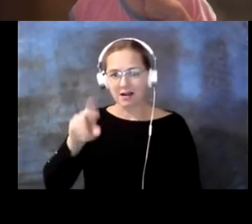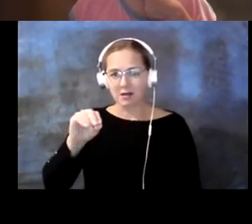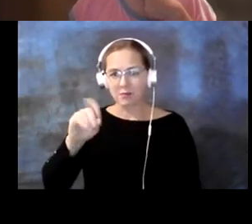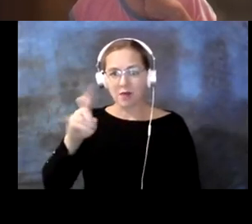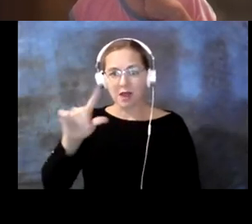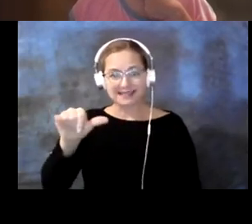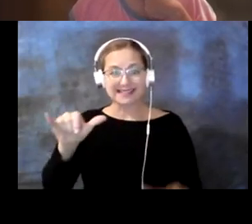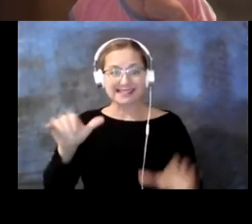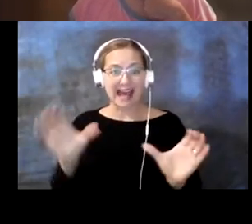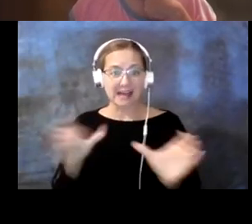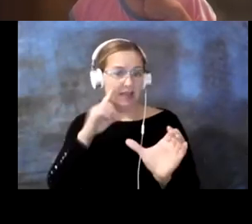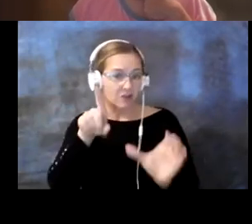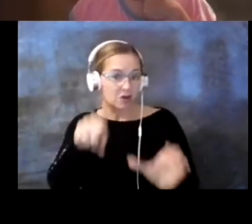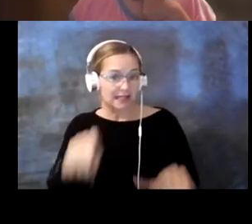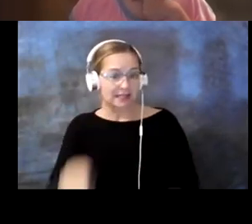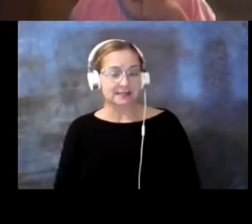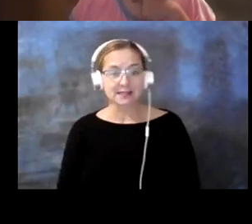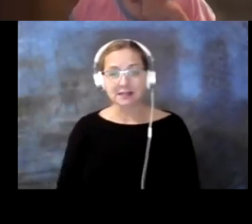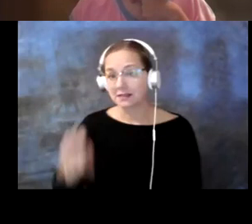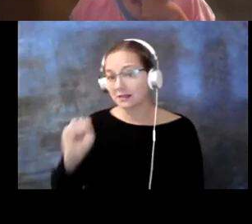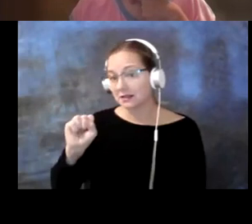Spencer, do you want to answer the question?